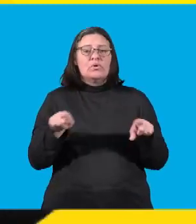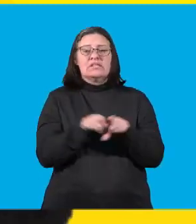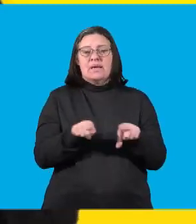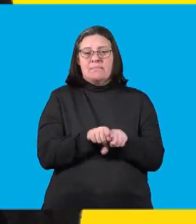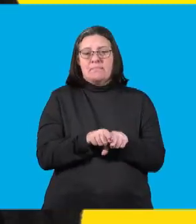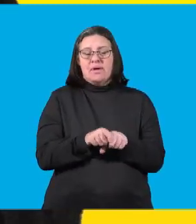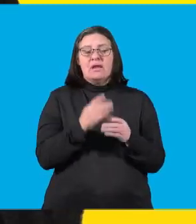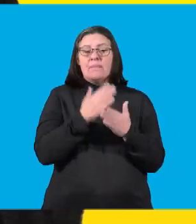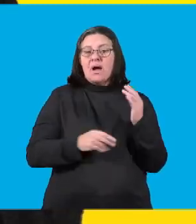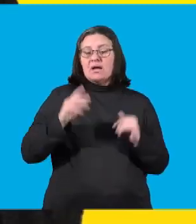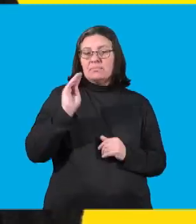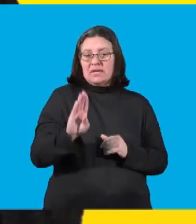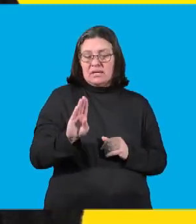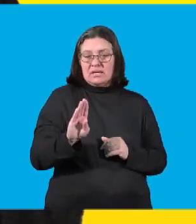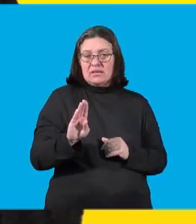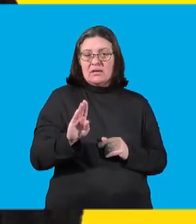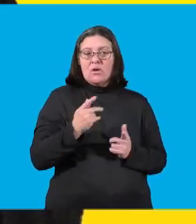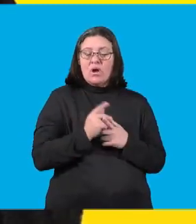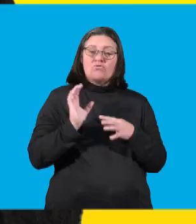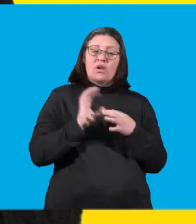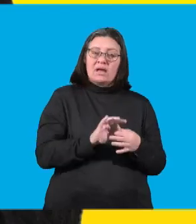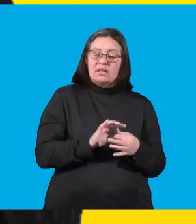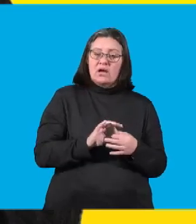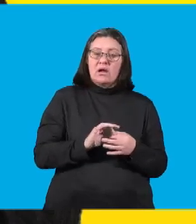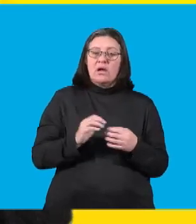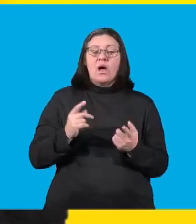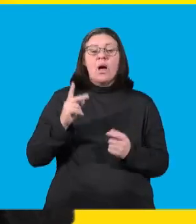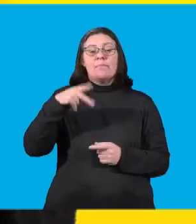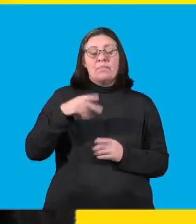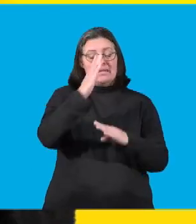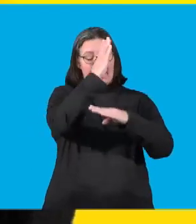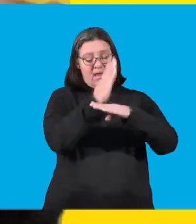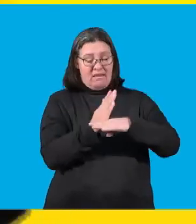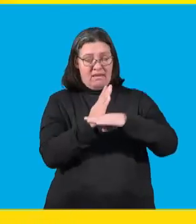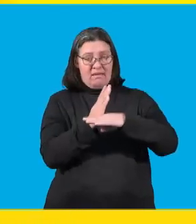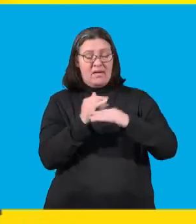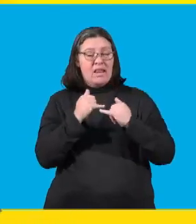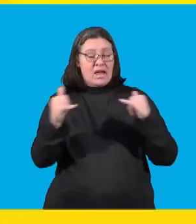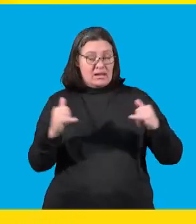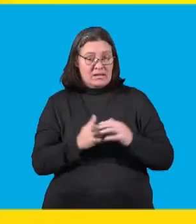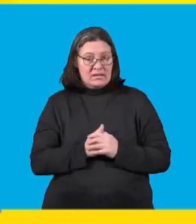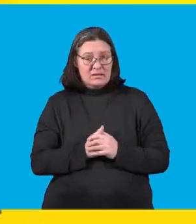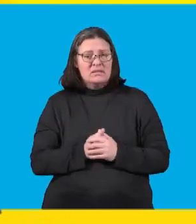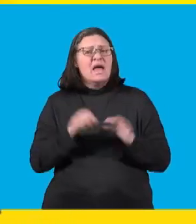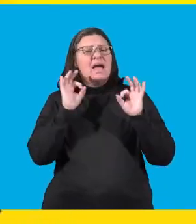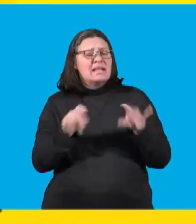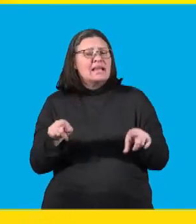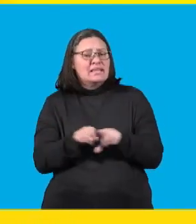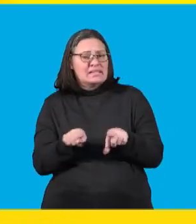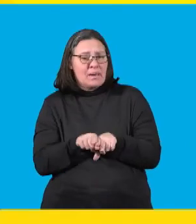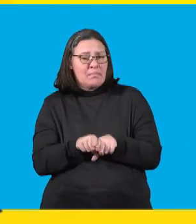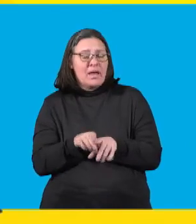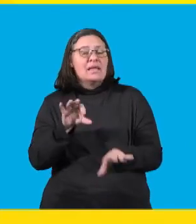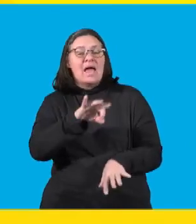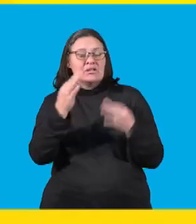done the same thing in part B, but now we're relating it to a perpendicular line. The concept, though, is exactly the same as what we've